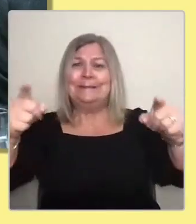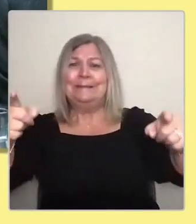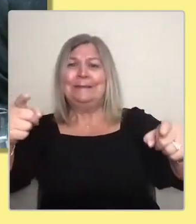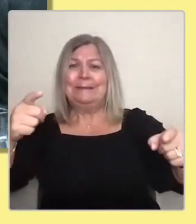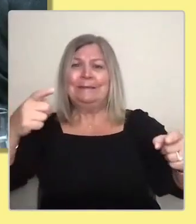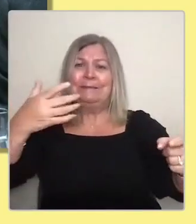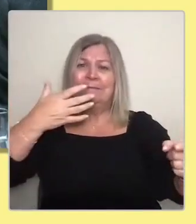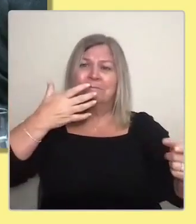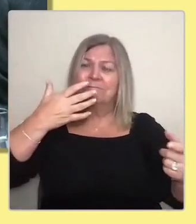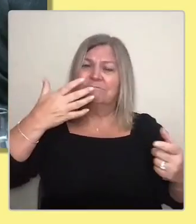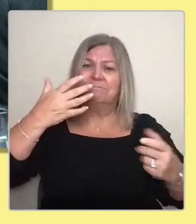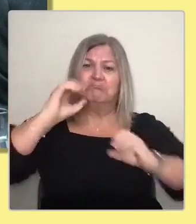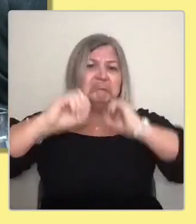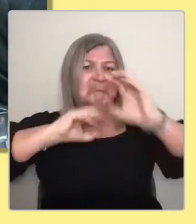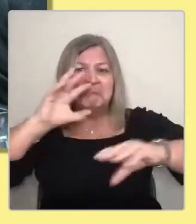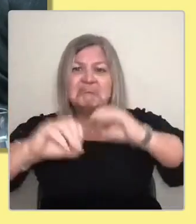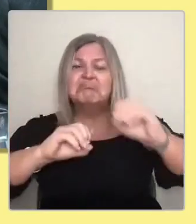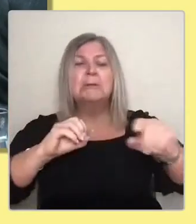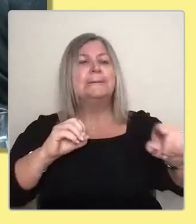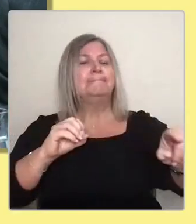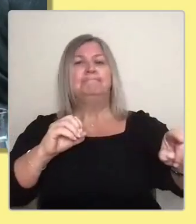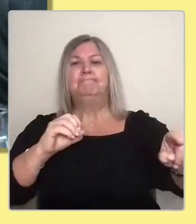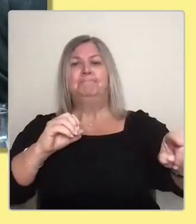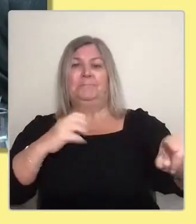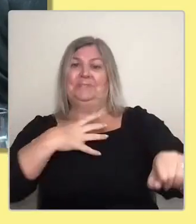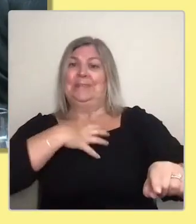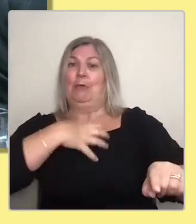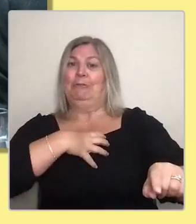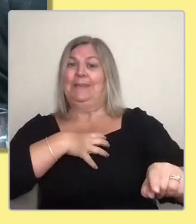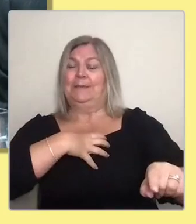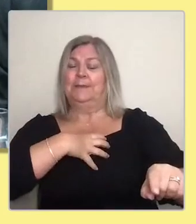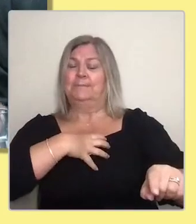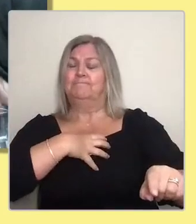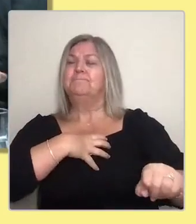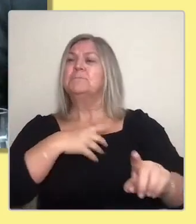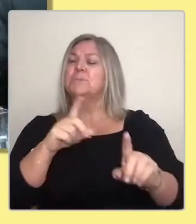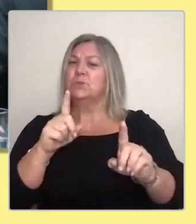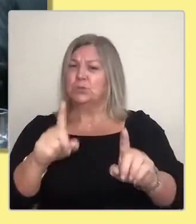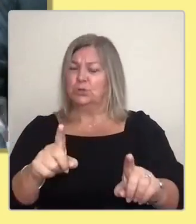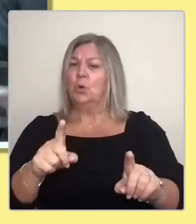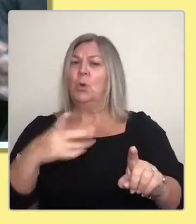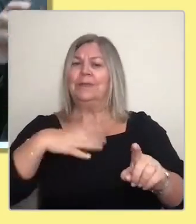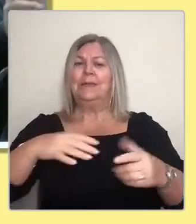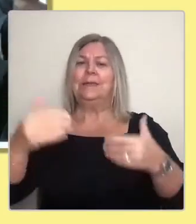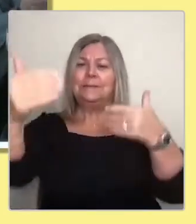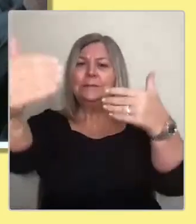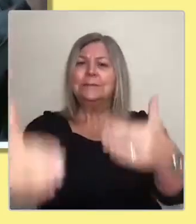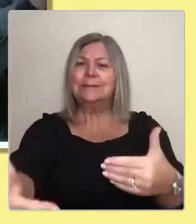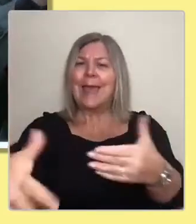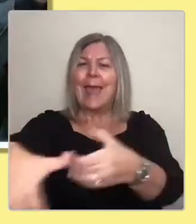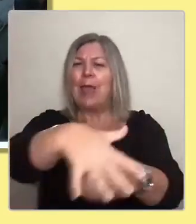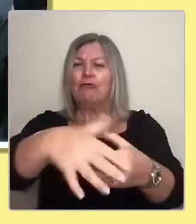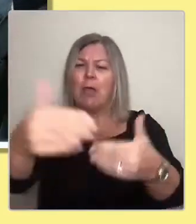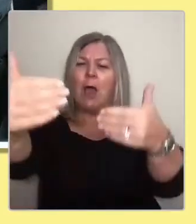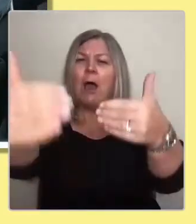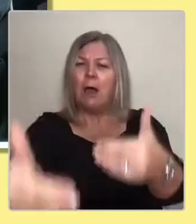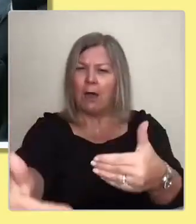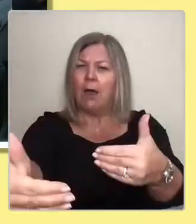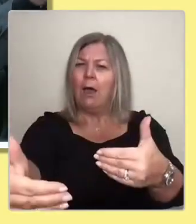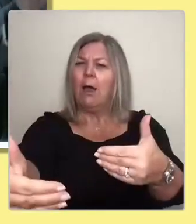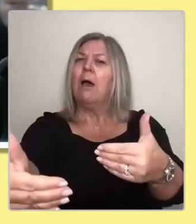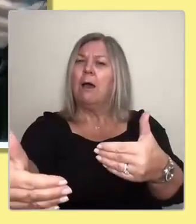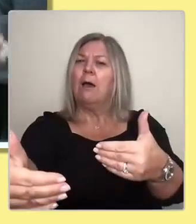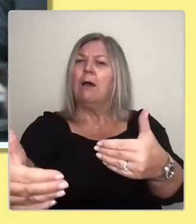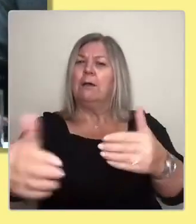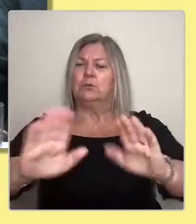Now, I'm sure you can imagine that women accessing this type of healthcare are clearly going to be feeling under stress, they're going to be under emotional pressure. So to